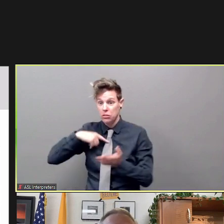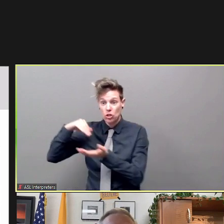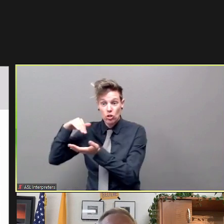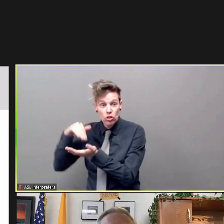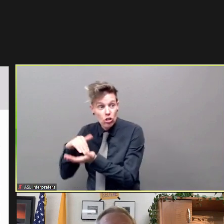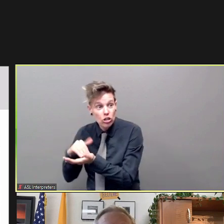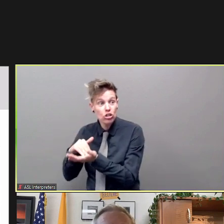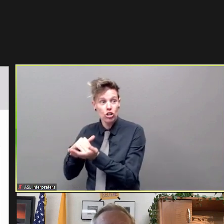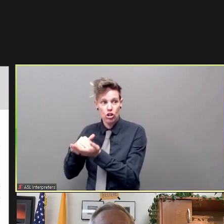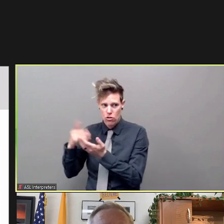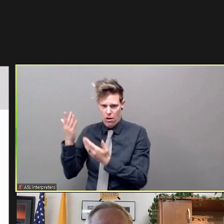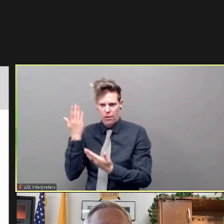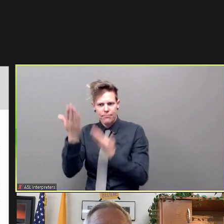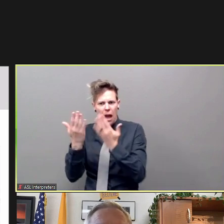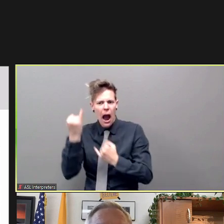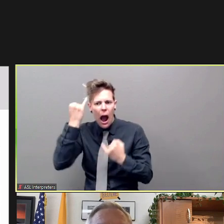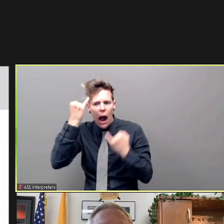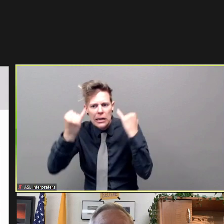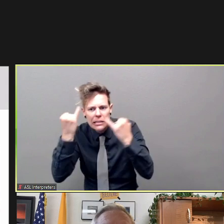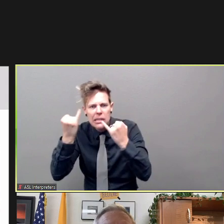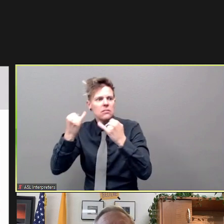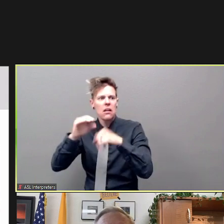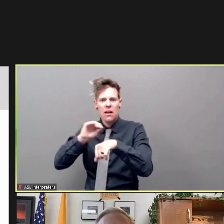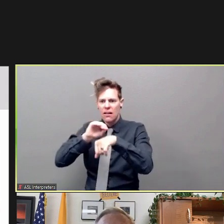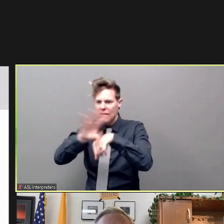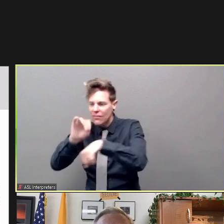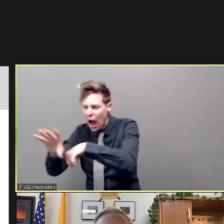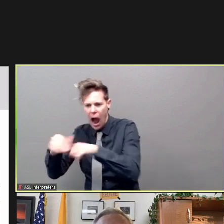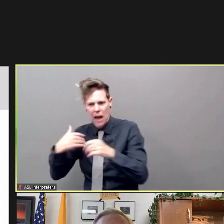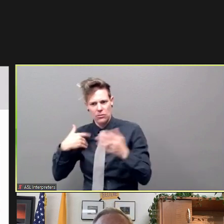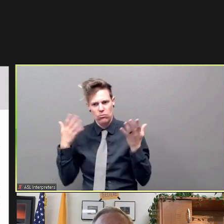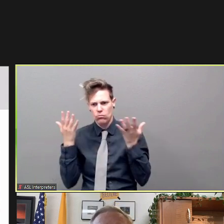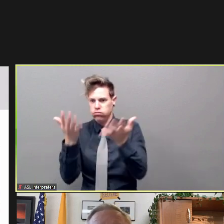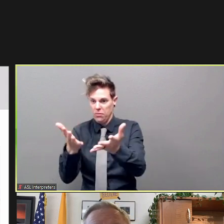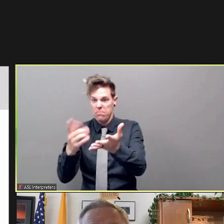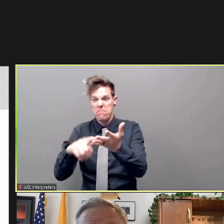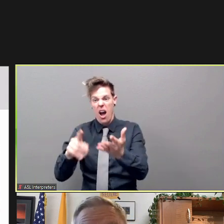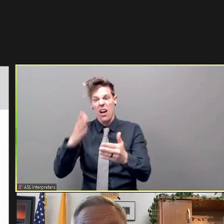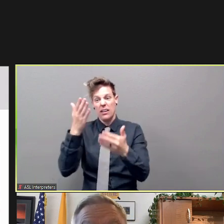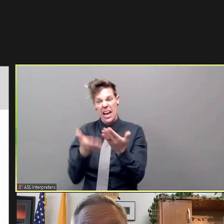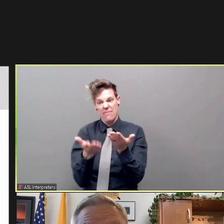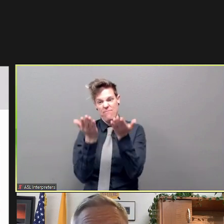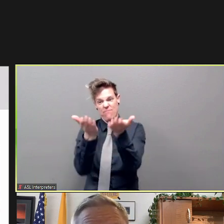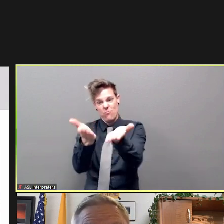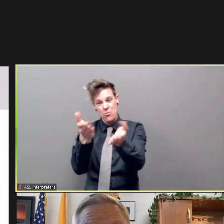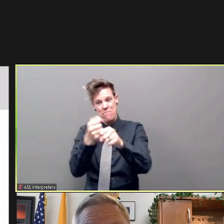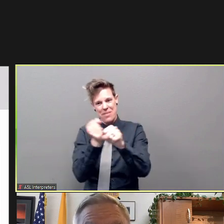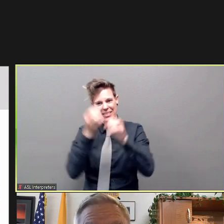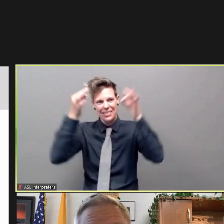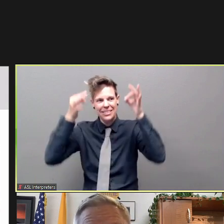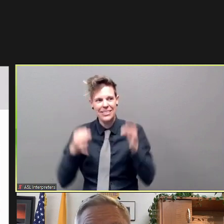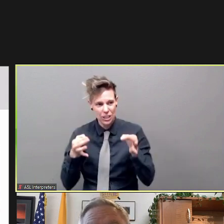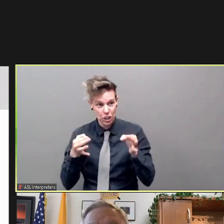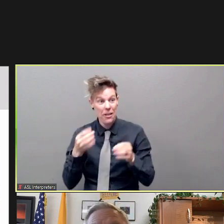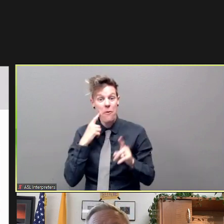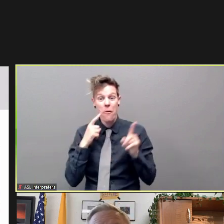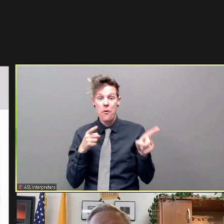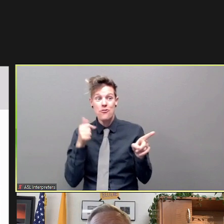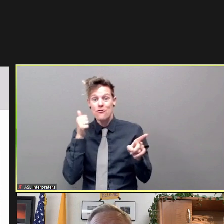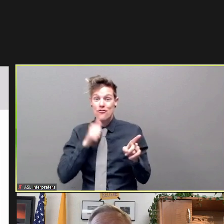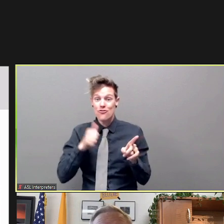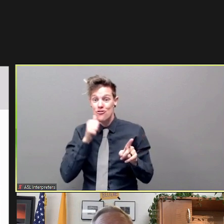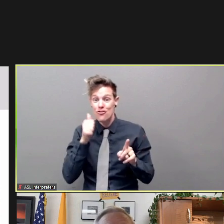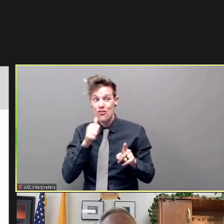flexibility to make their own decisions. But you can see this girl in the picture. She's extremely happy about getting her